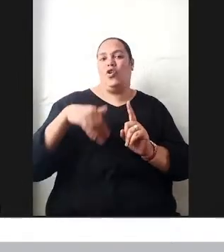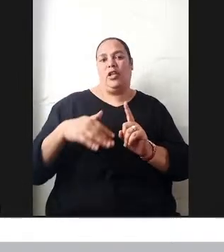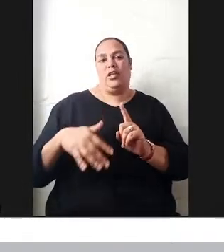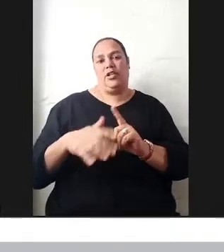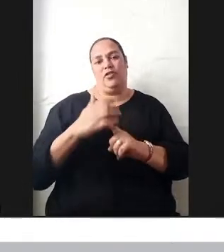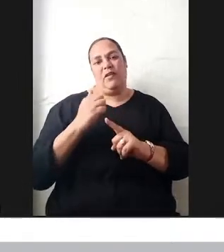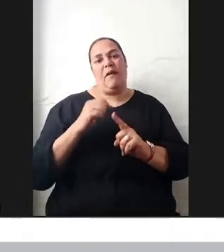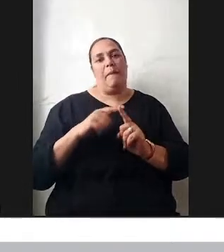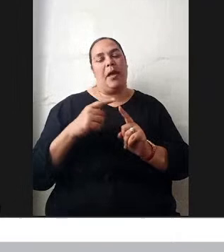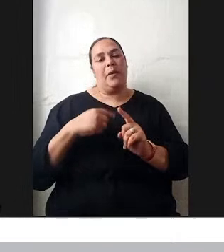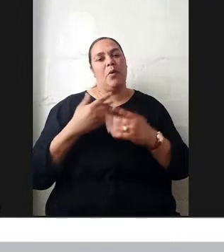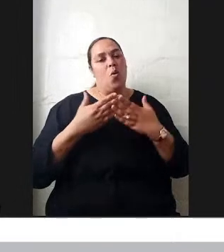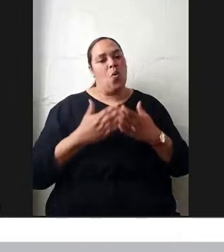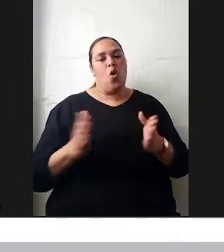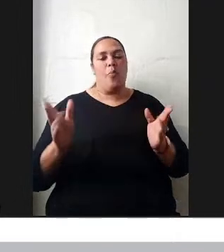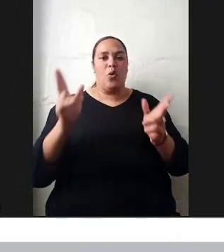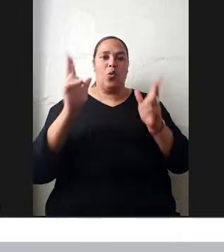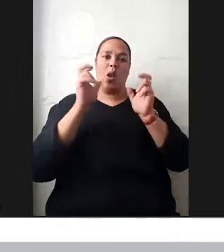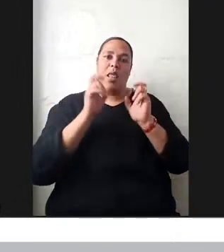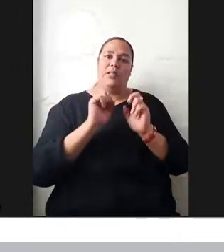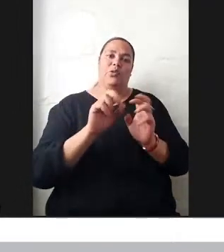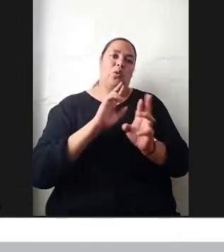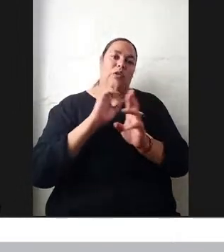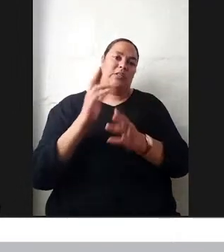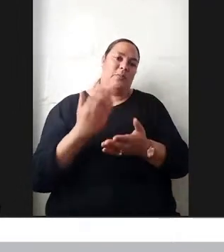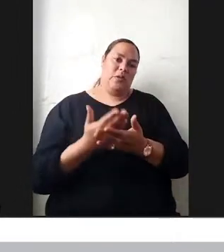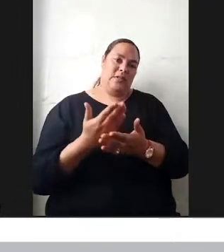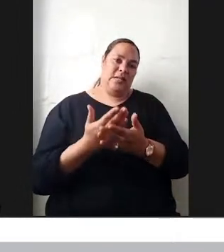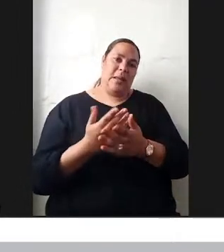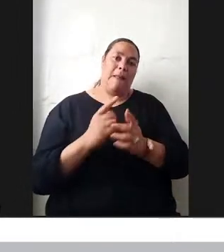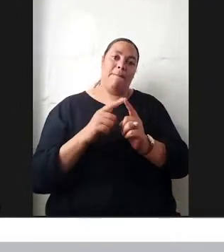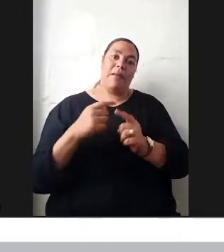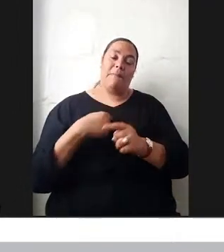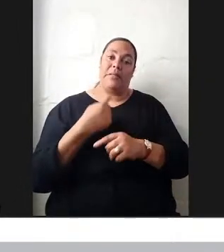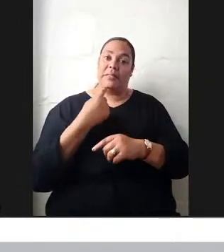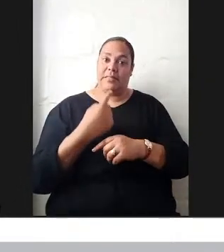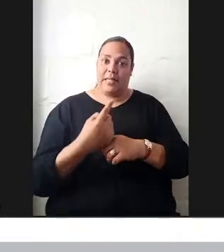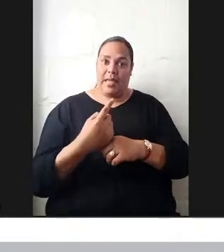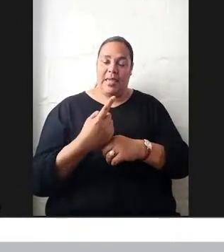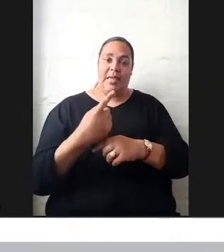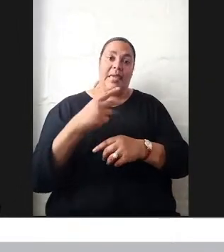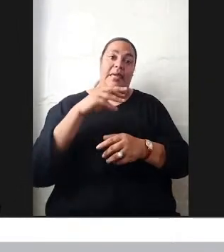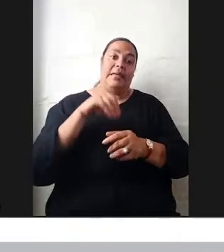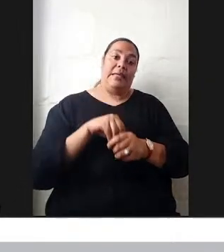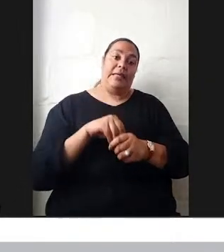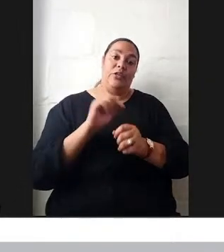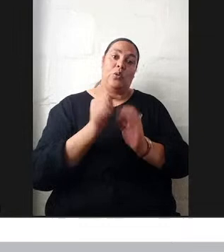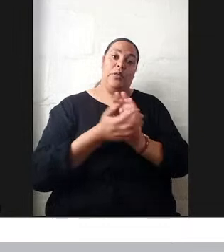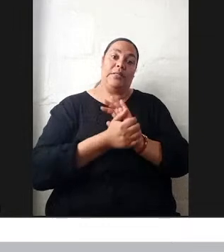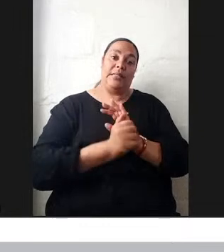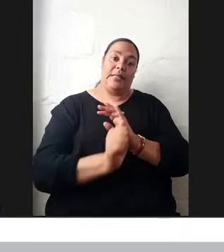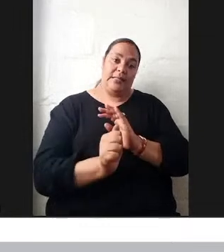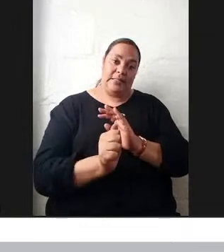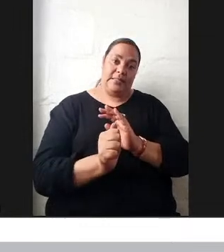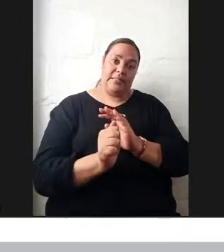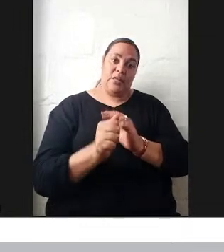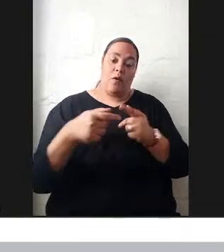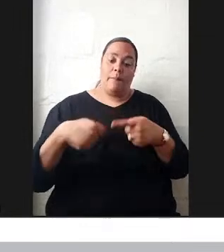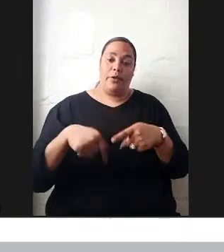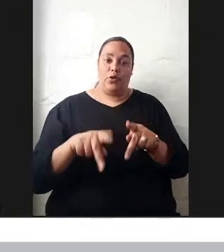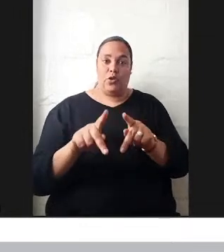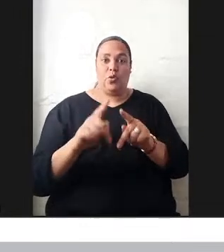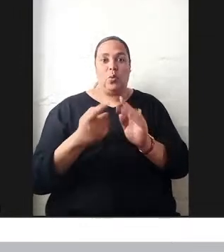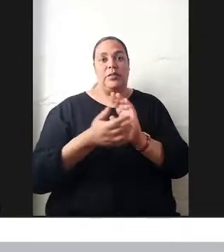open to listen to the response. I see in the skills opportunities or skills